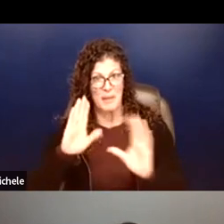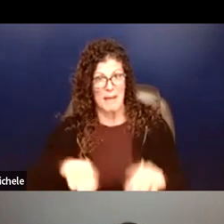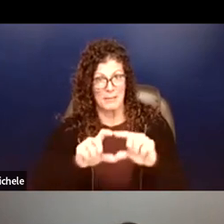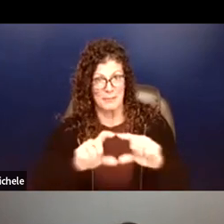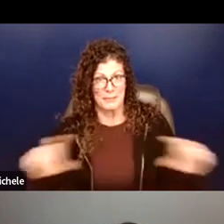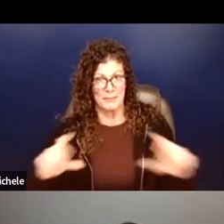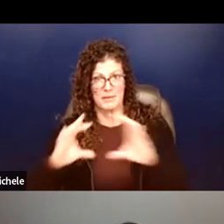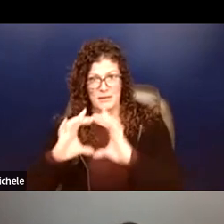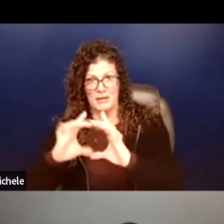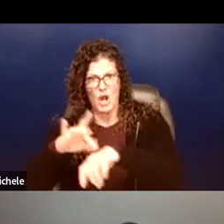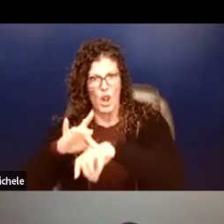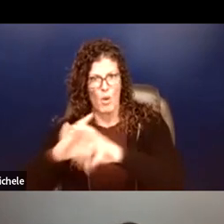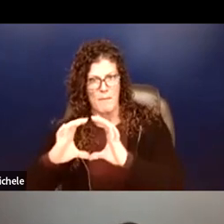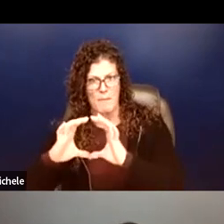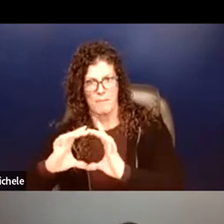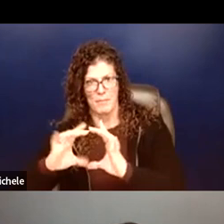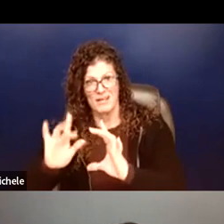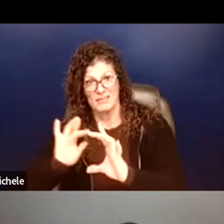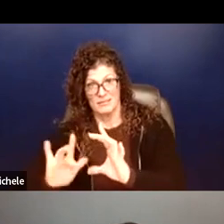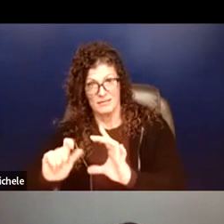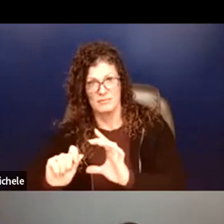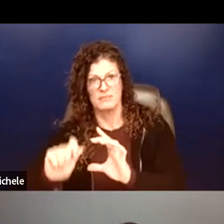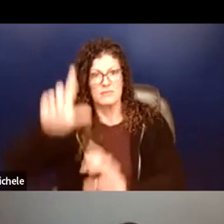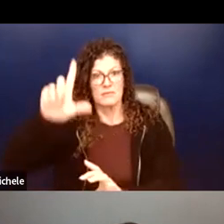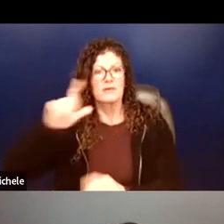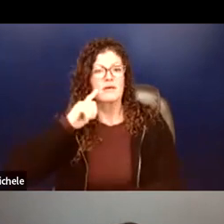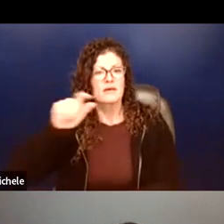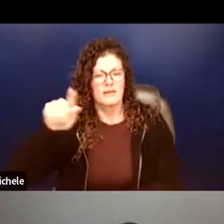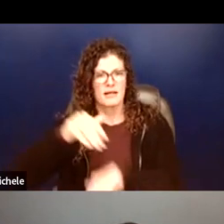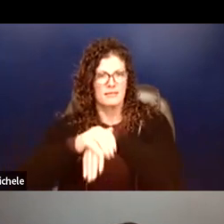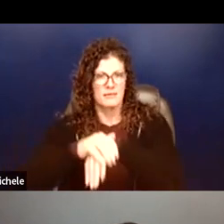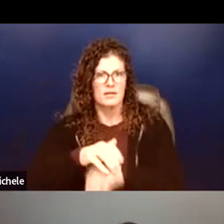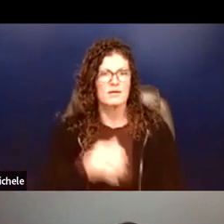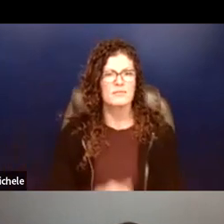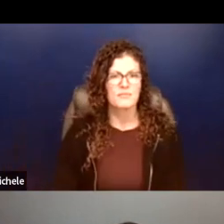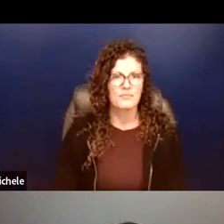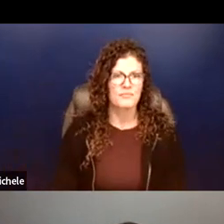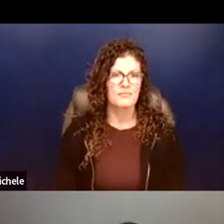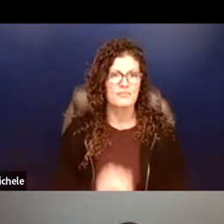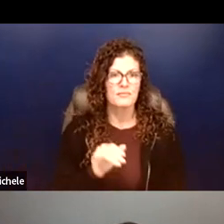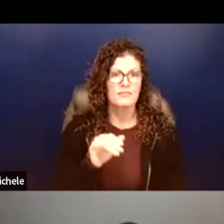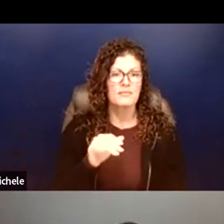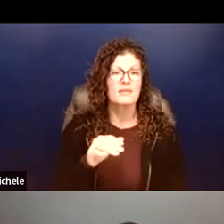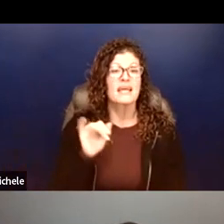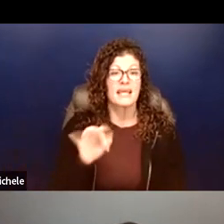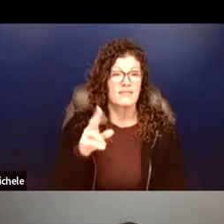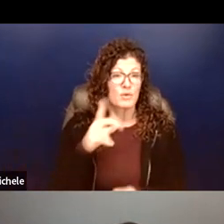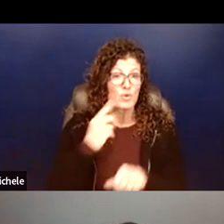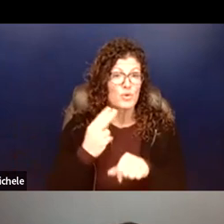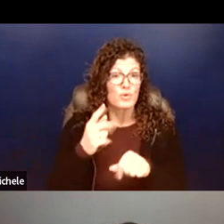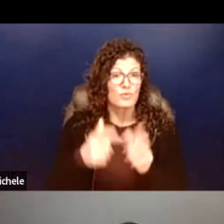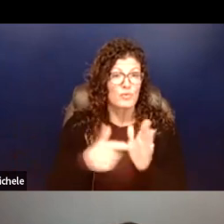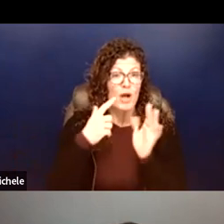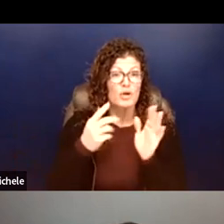the bottom of your screen. To support our ASL interpreters, please name yourself before speaking.